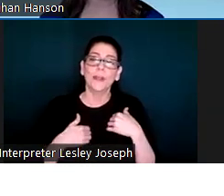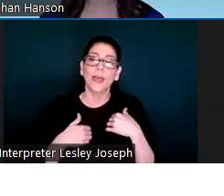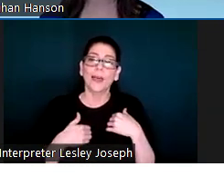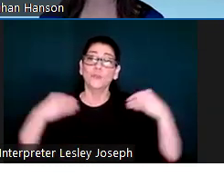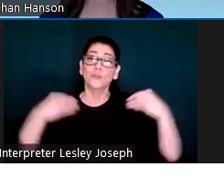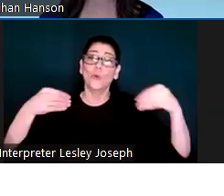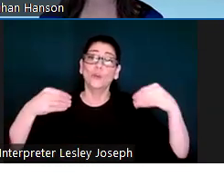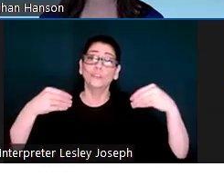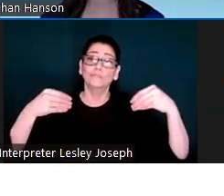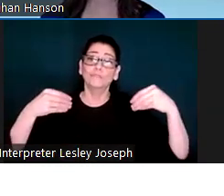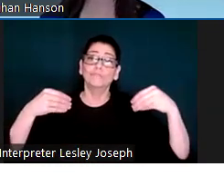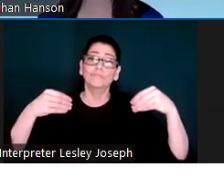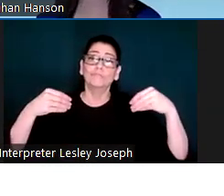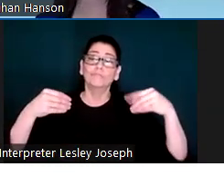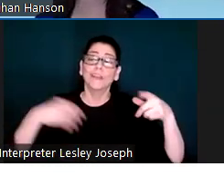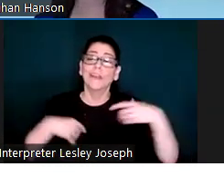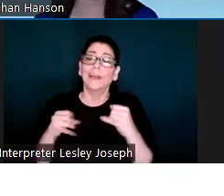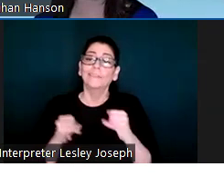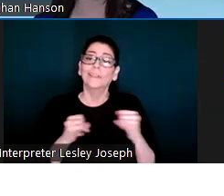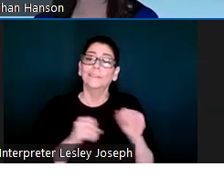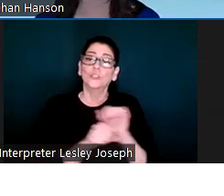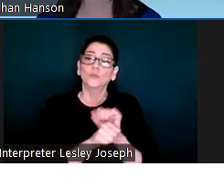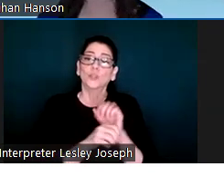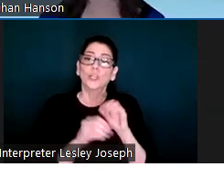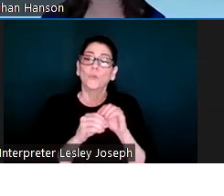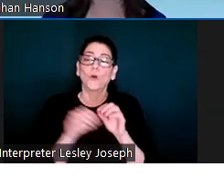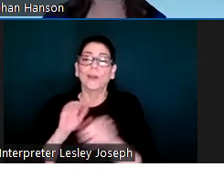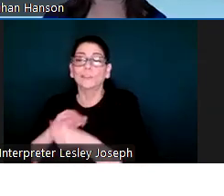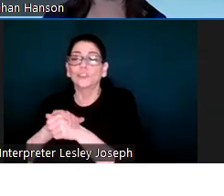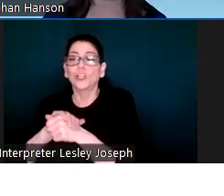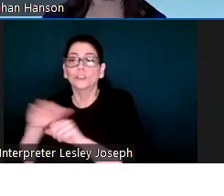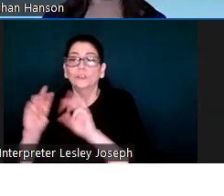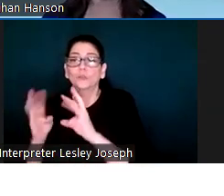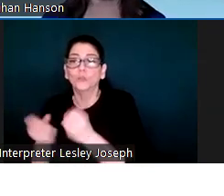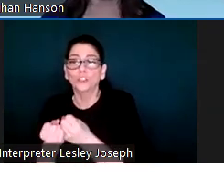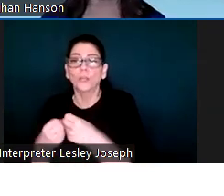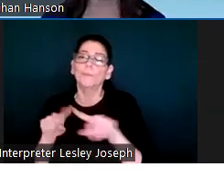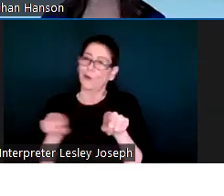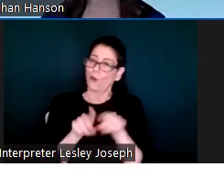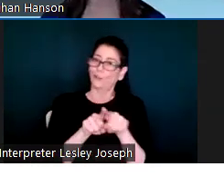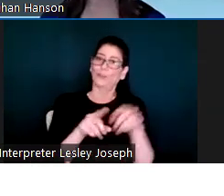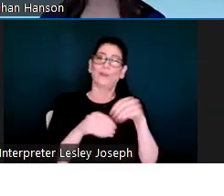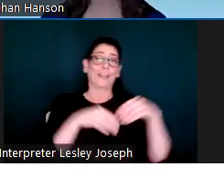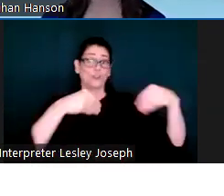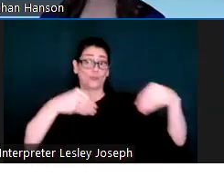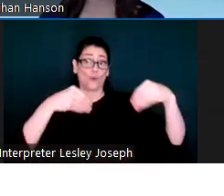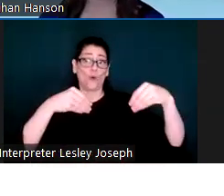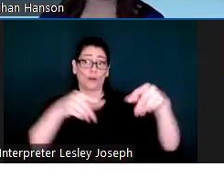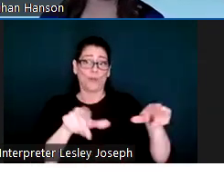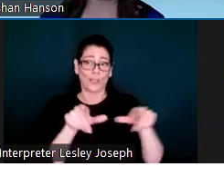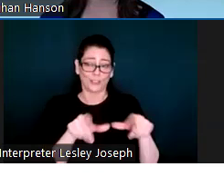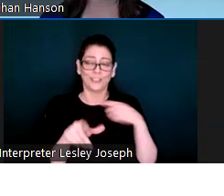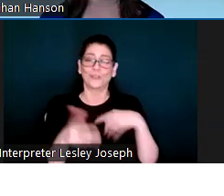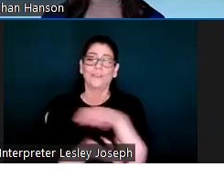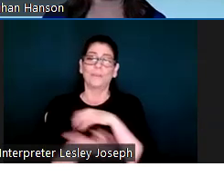stores, and they have individuals working more in their sheltered workshop, but also out in their retail locations. So they have a mix